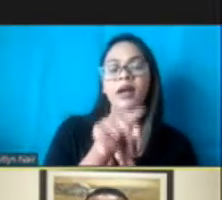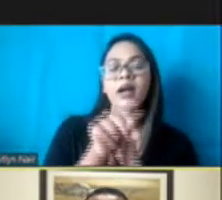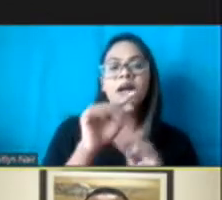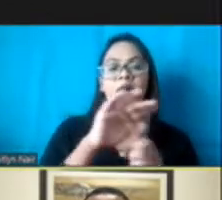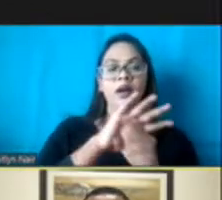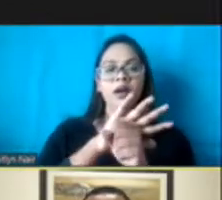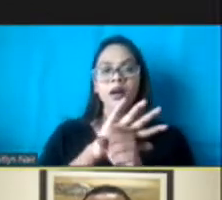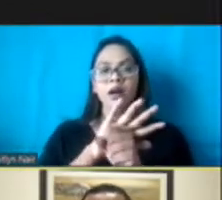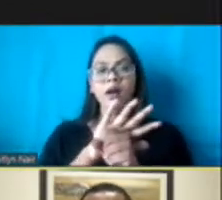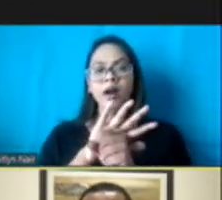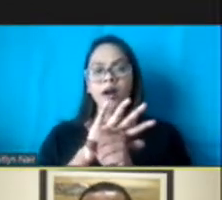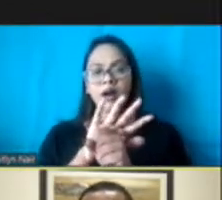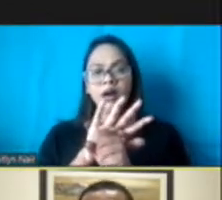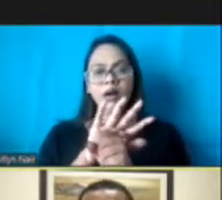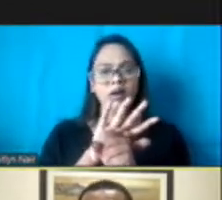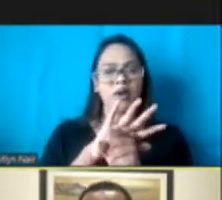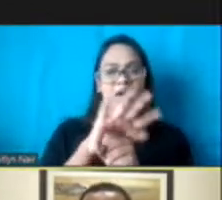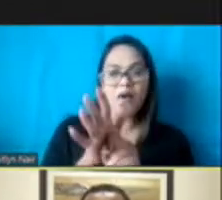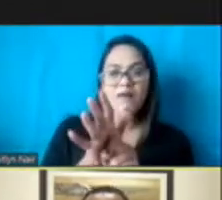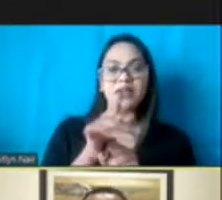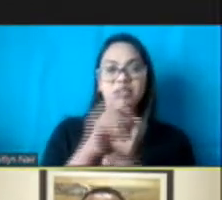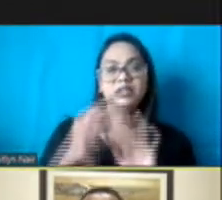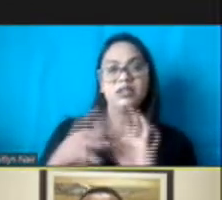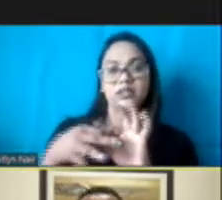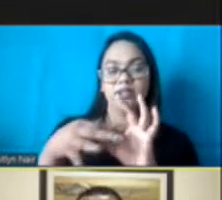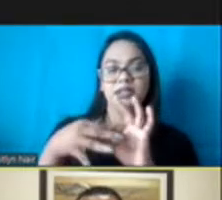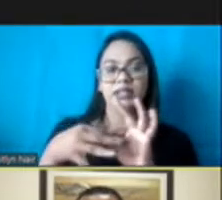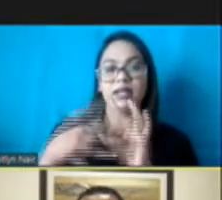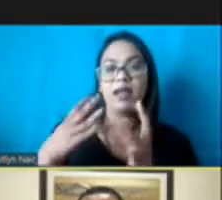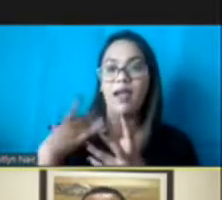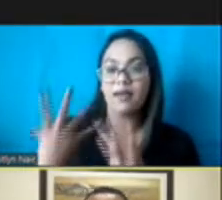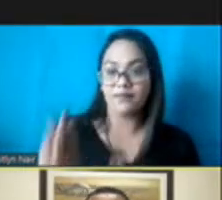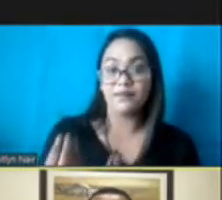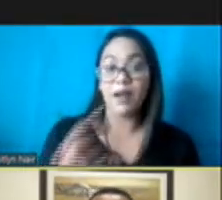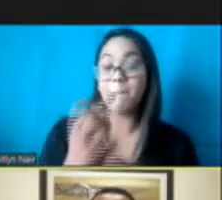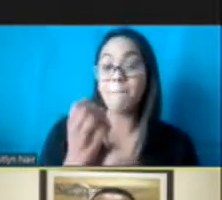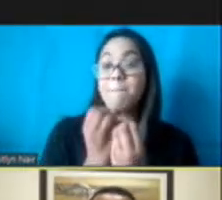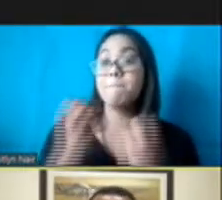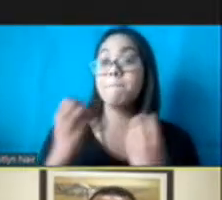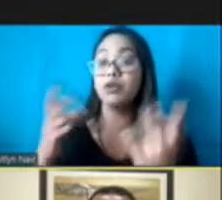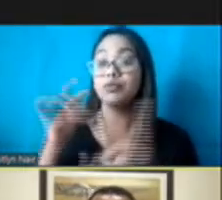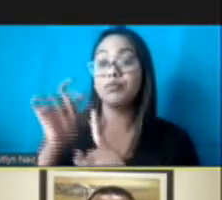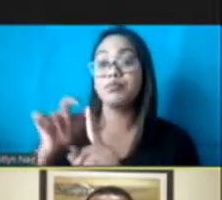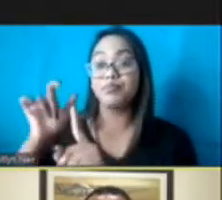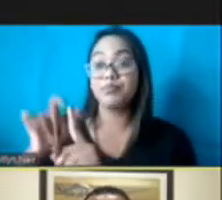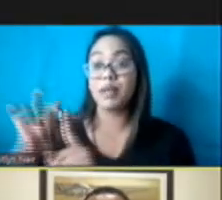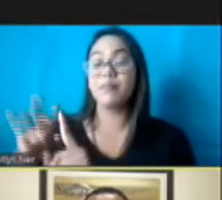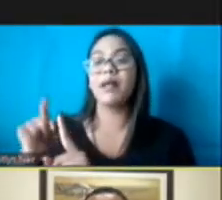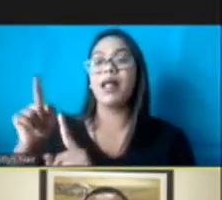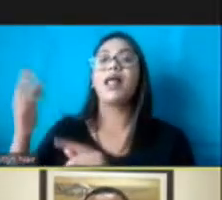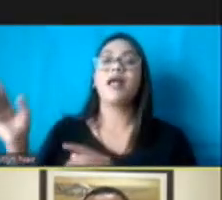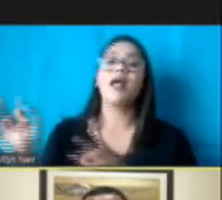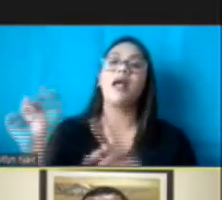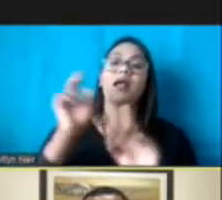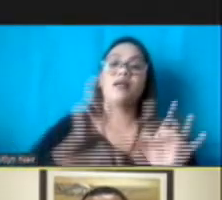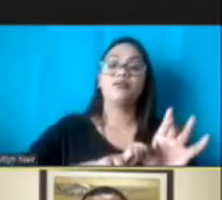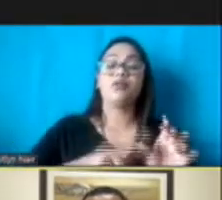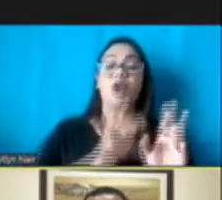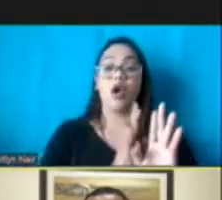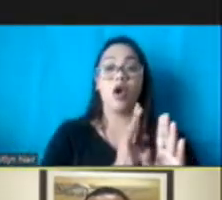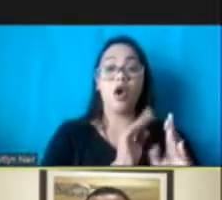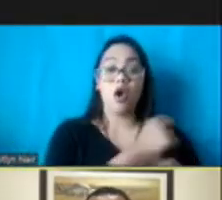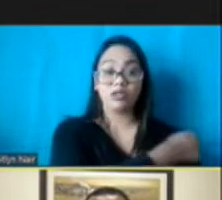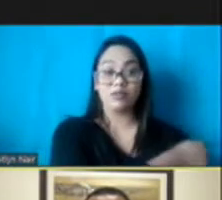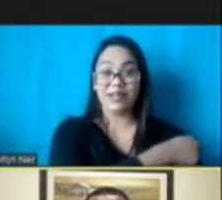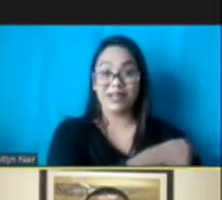Gauteng, many of those hospitalizations are incidental. So people admitted for other purposes in hospital, because everybody that gets